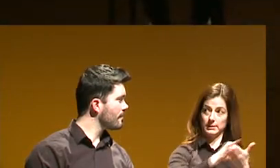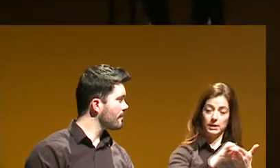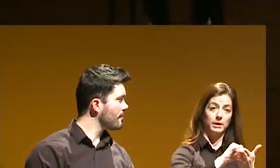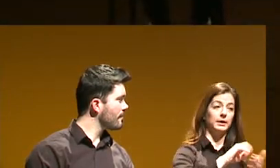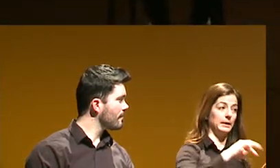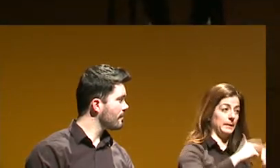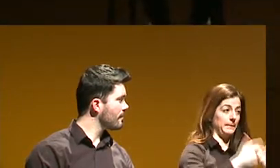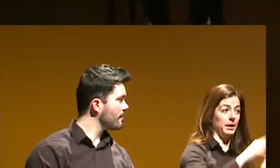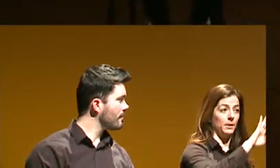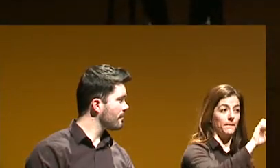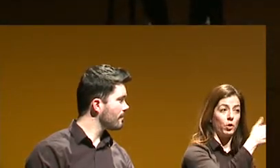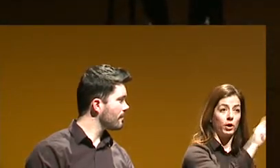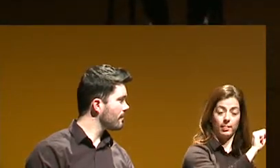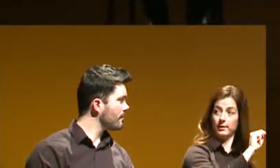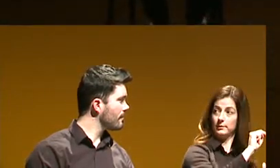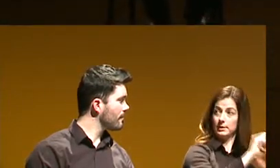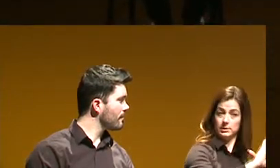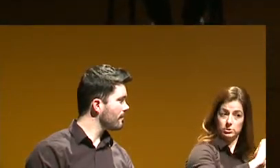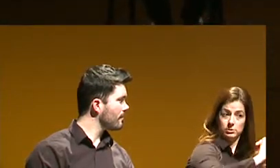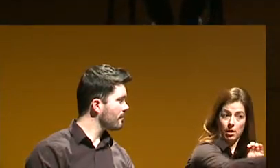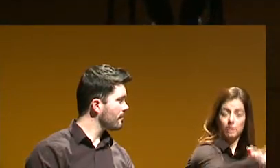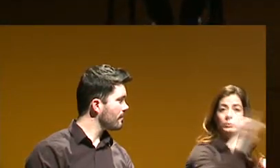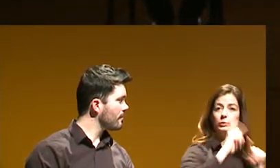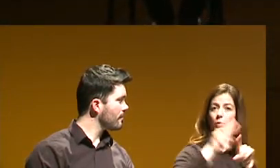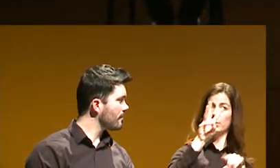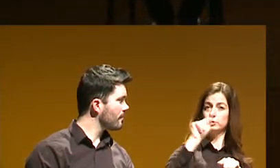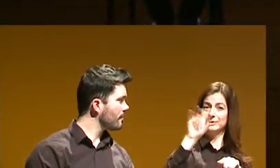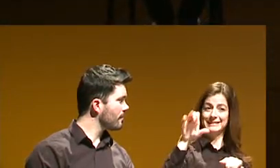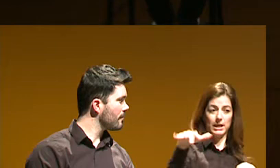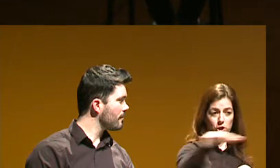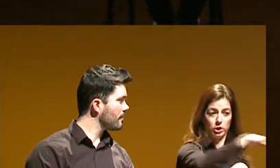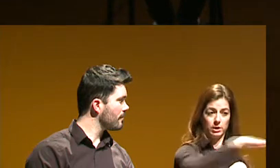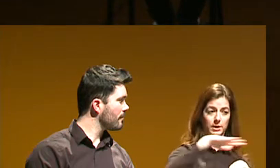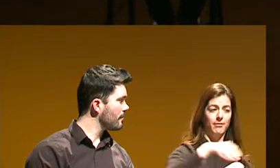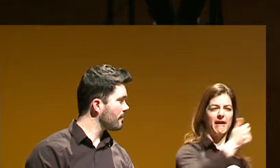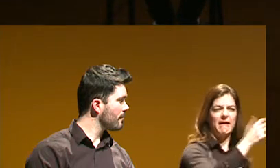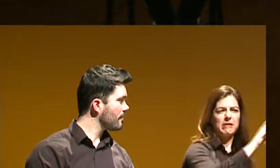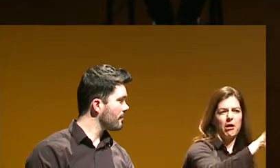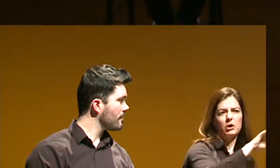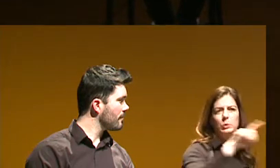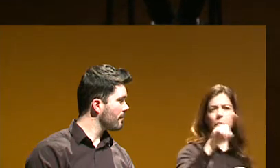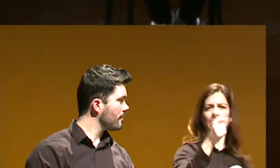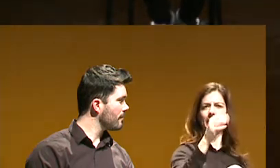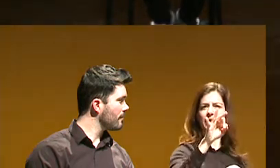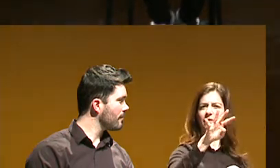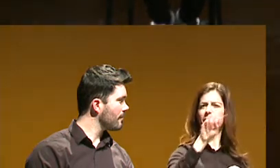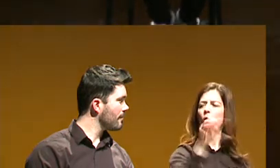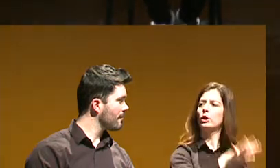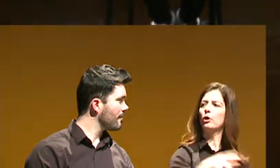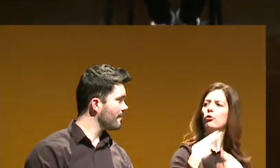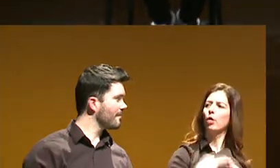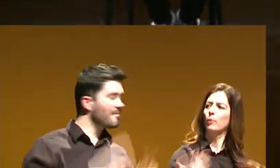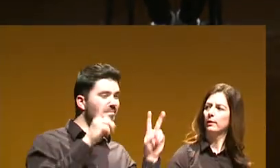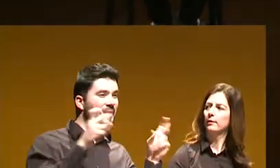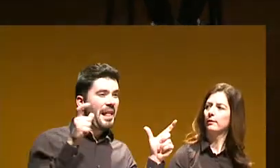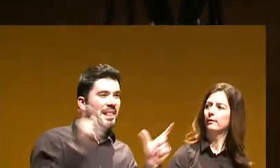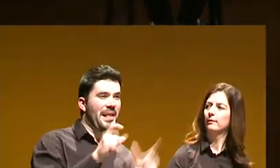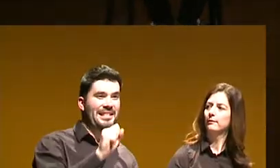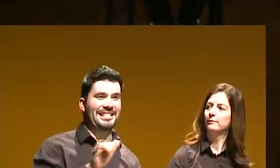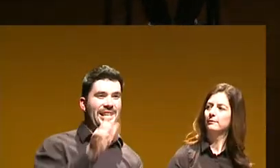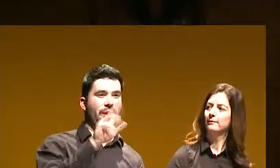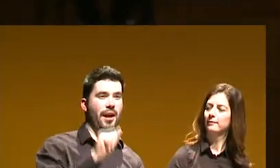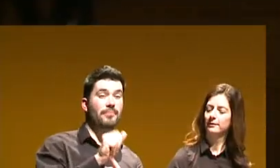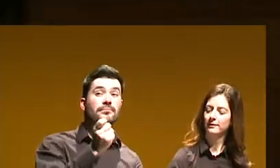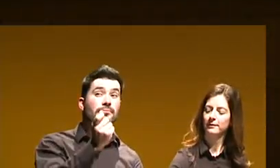Brooklyn Battery Tunnel to the World Trade Center from the late 1800s to the 1940s? Little Syria!